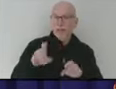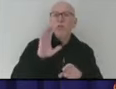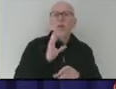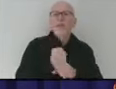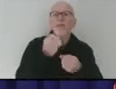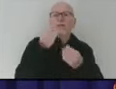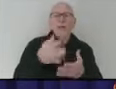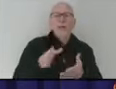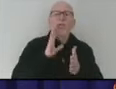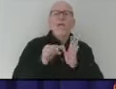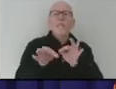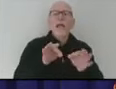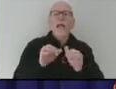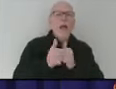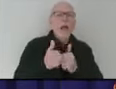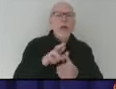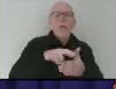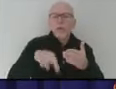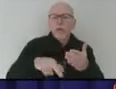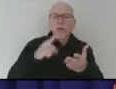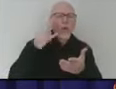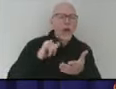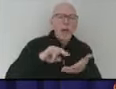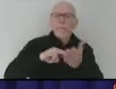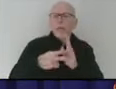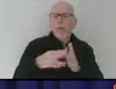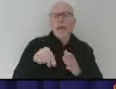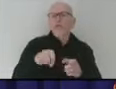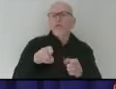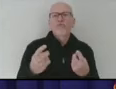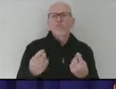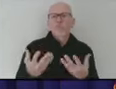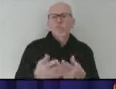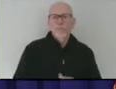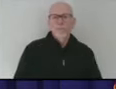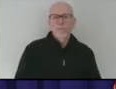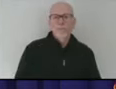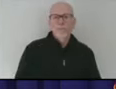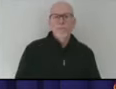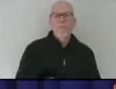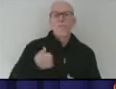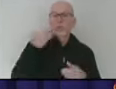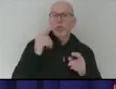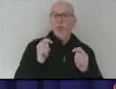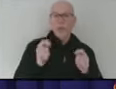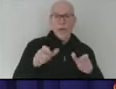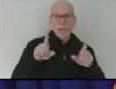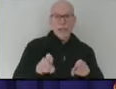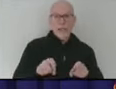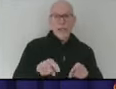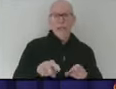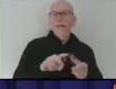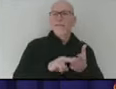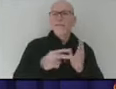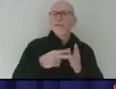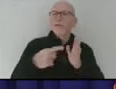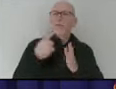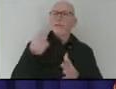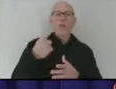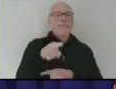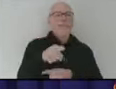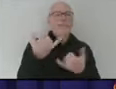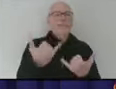tells them what the results mean and the steps that they should take. We know that these rapid tests are just a snapshot in time, so